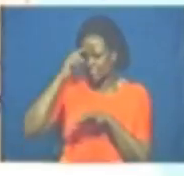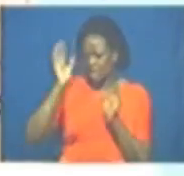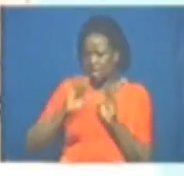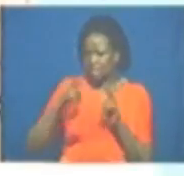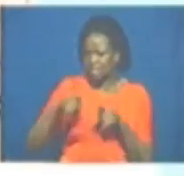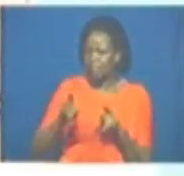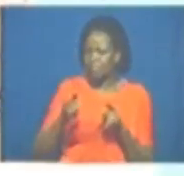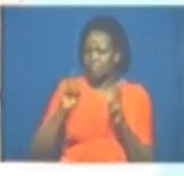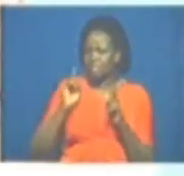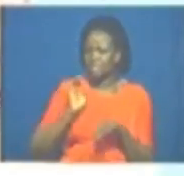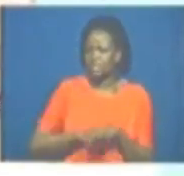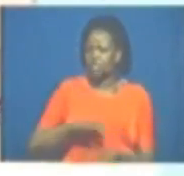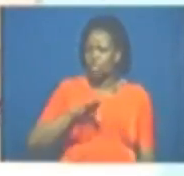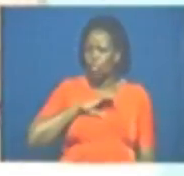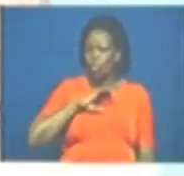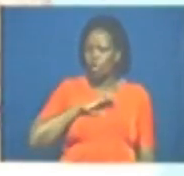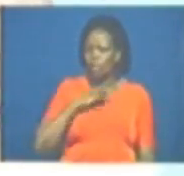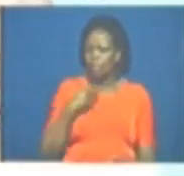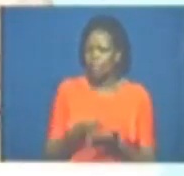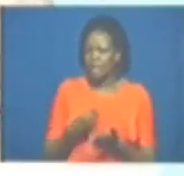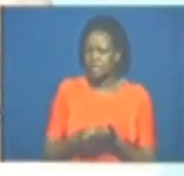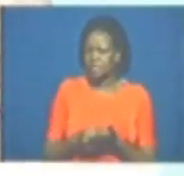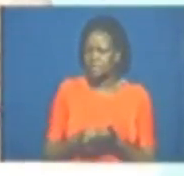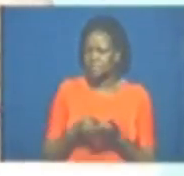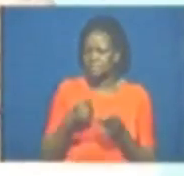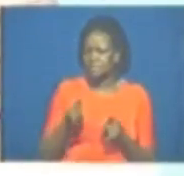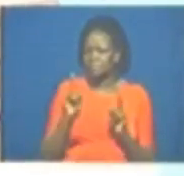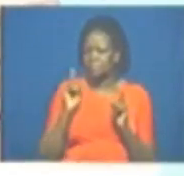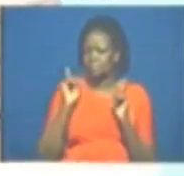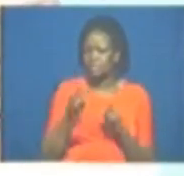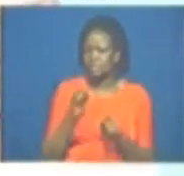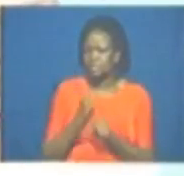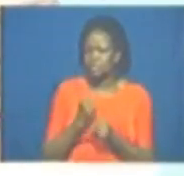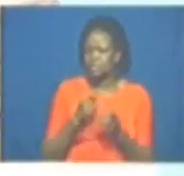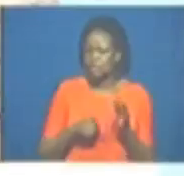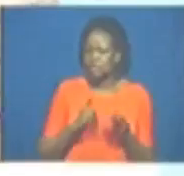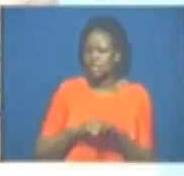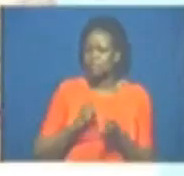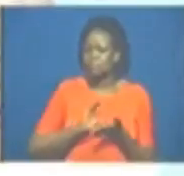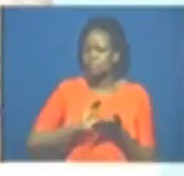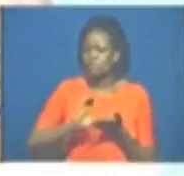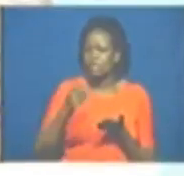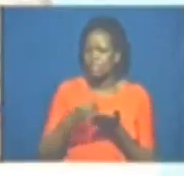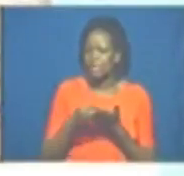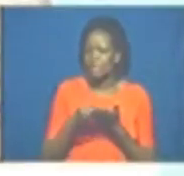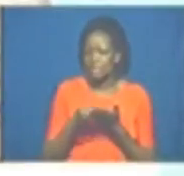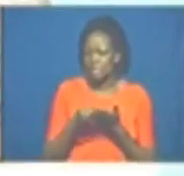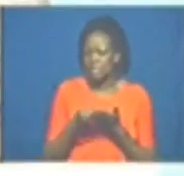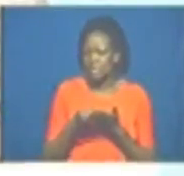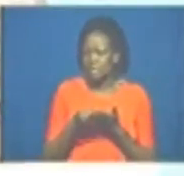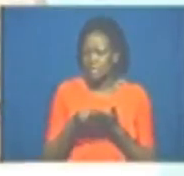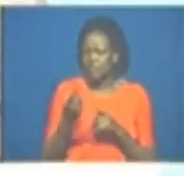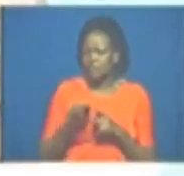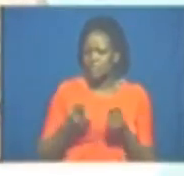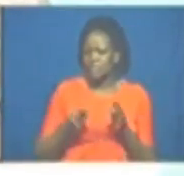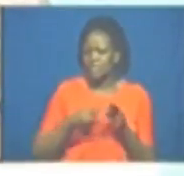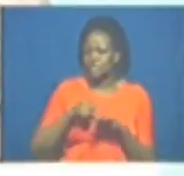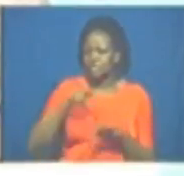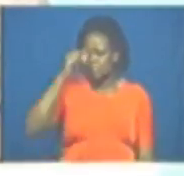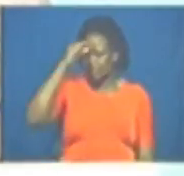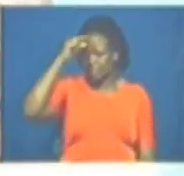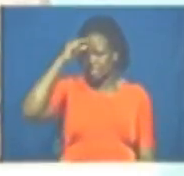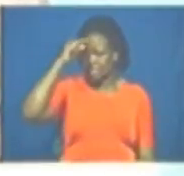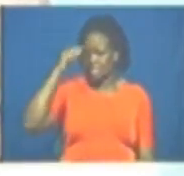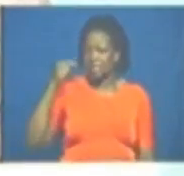their own revenue. Well, actually, what is supposed to happen, when you allocated the money that is coming in from the national government, they